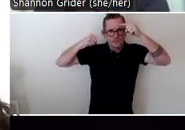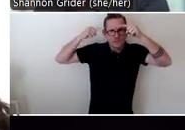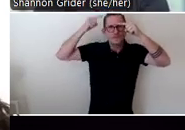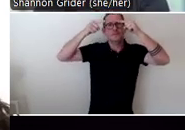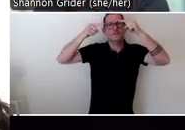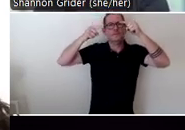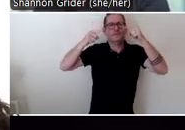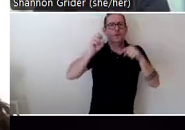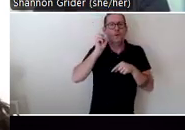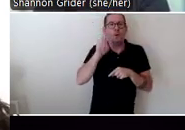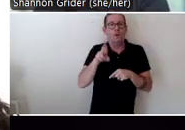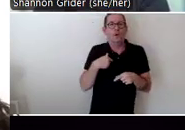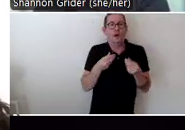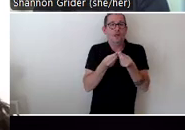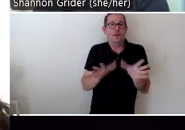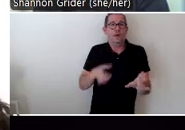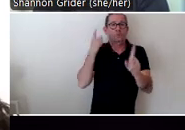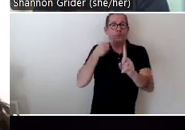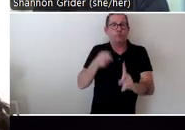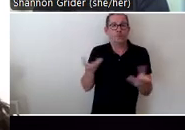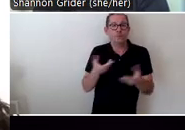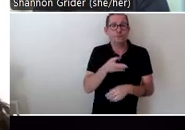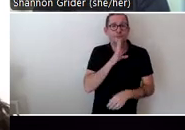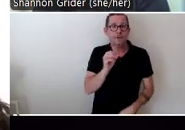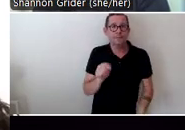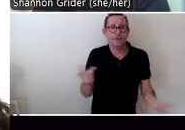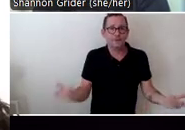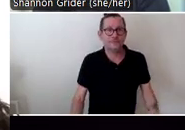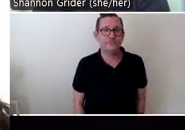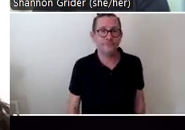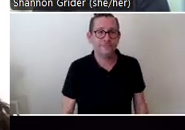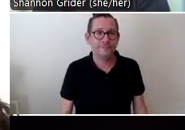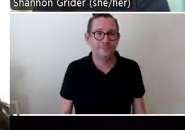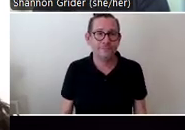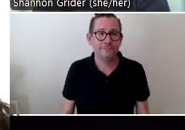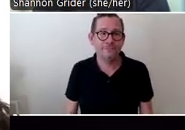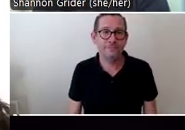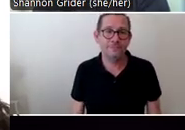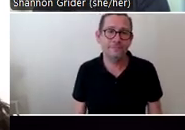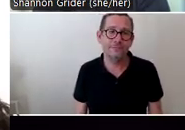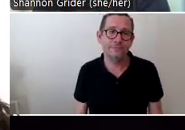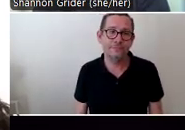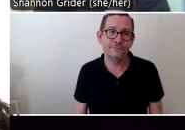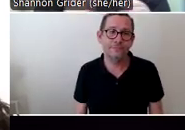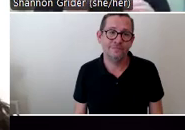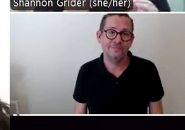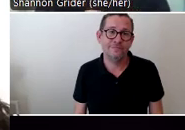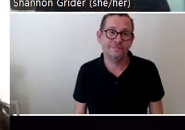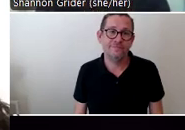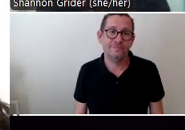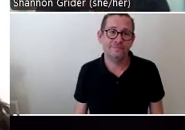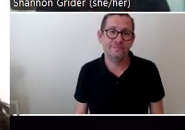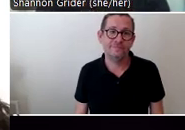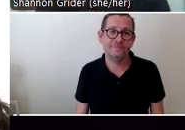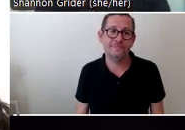extremely distracting when your eyes are trying to follow the hands. It's more distracting and makes us lose the point. So while it may